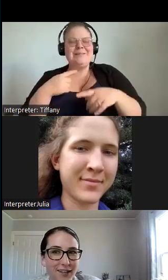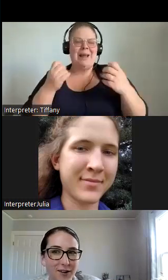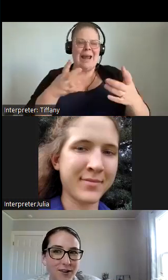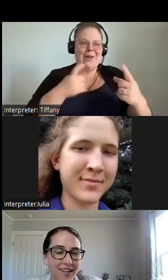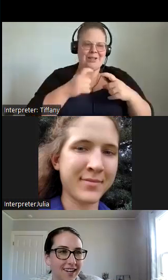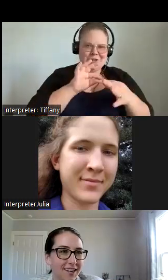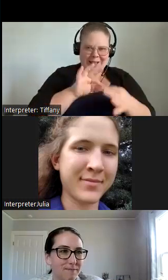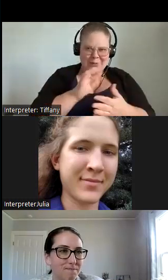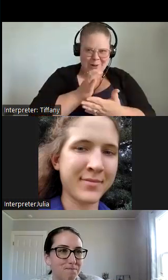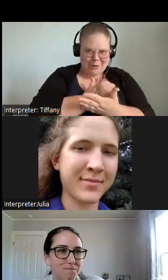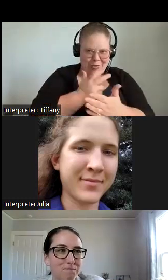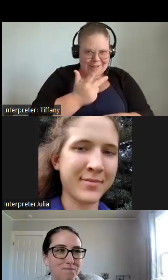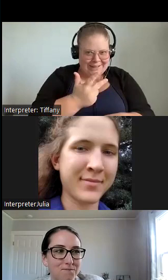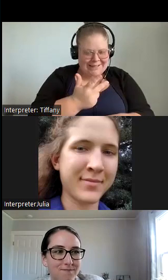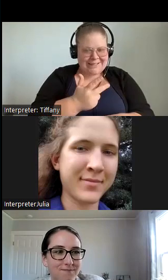chapter. So